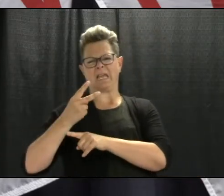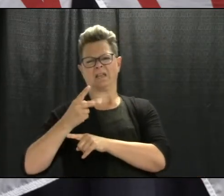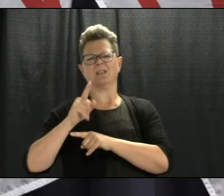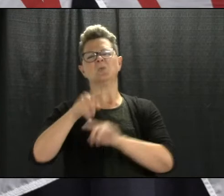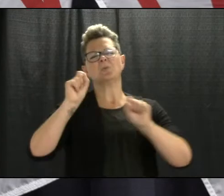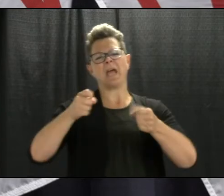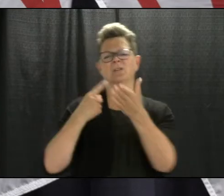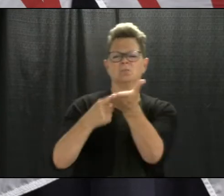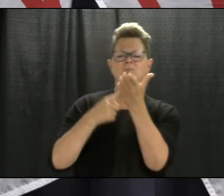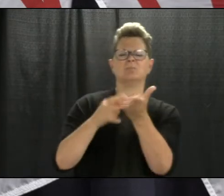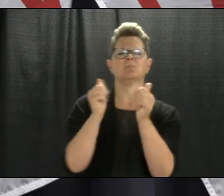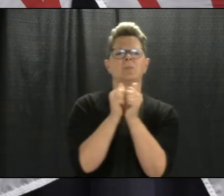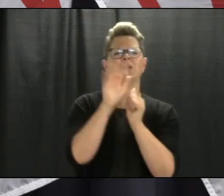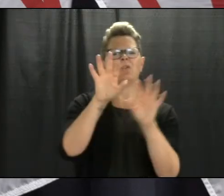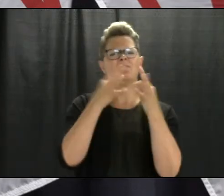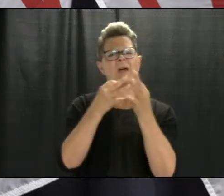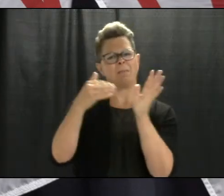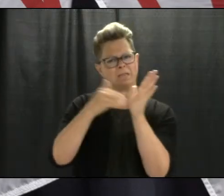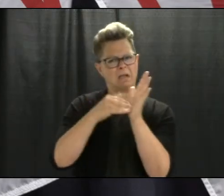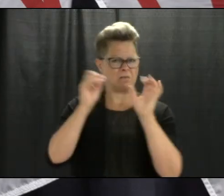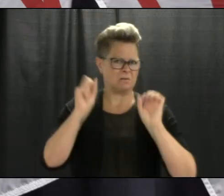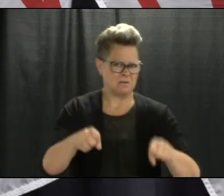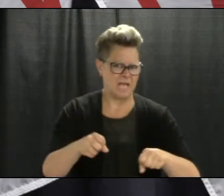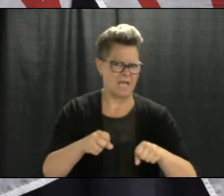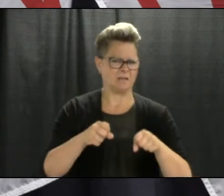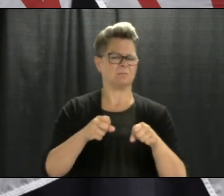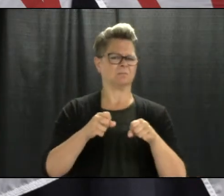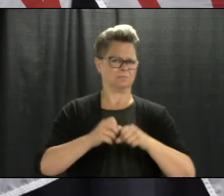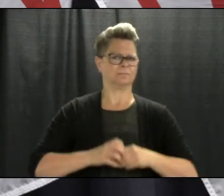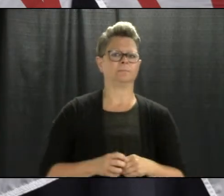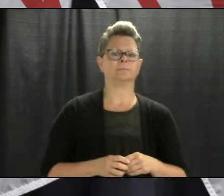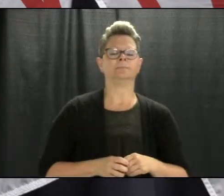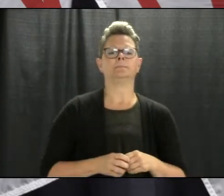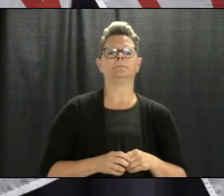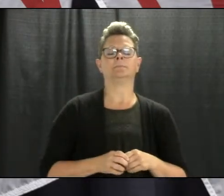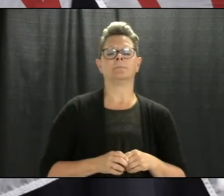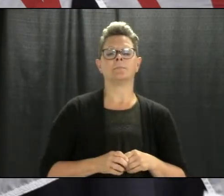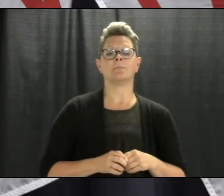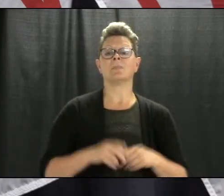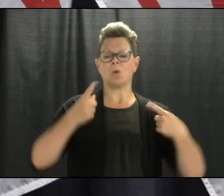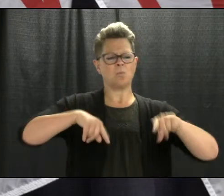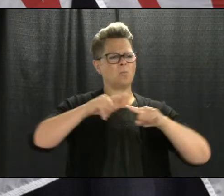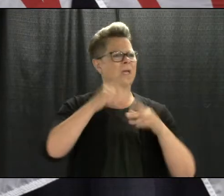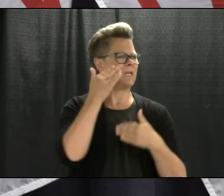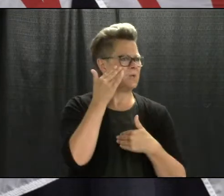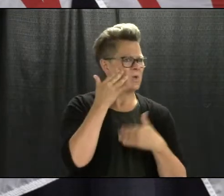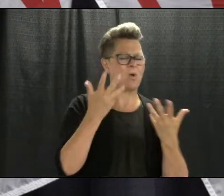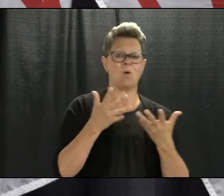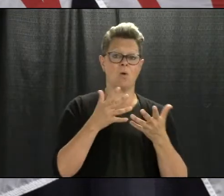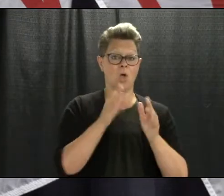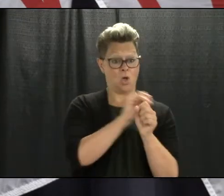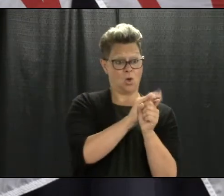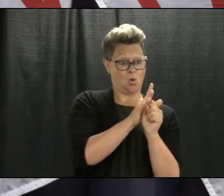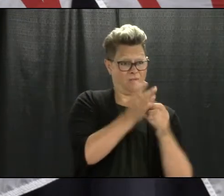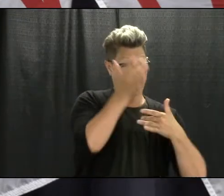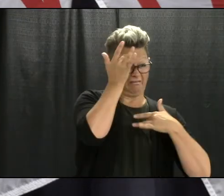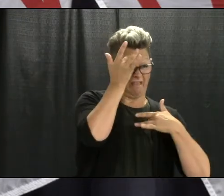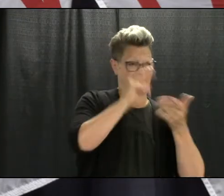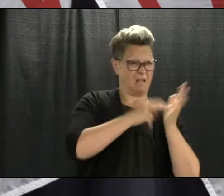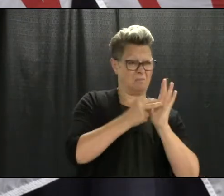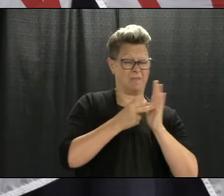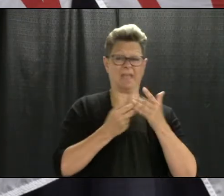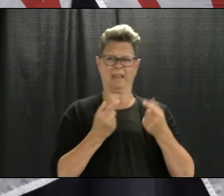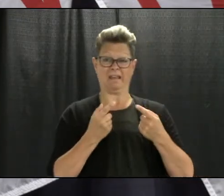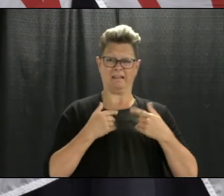healthcare provider about the best time for their child to receive the next dose. We know that there is waning immunity after COVID-19 infection, and receiving